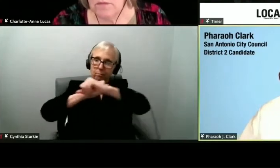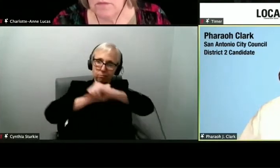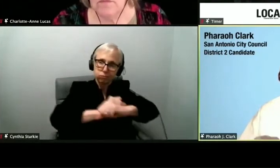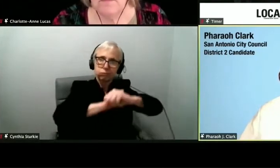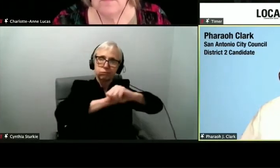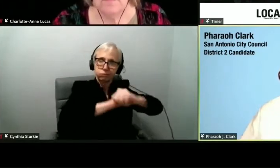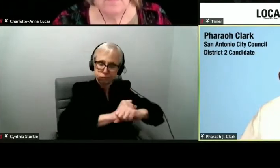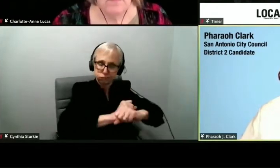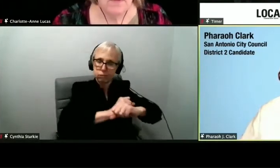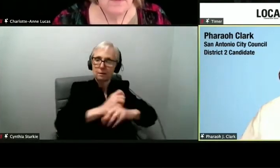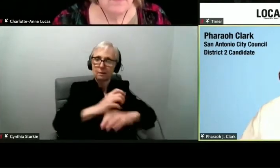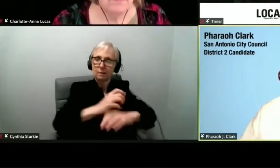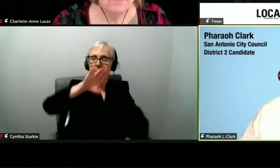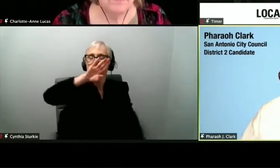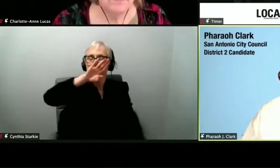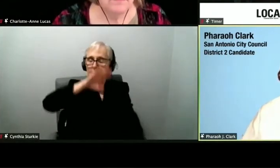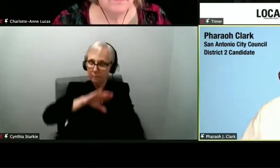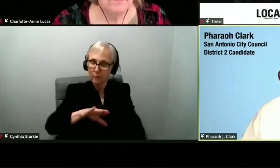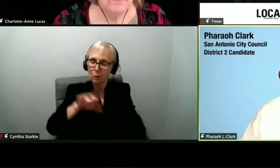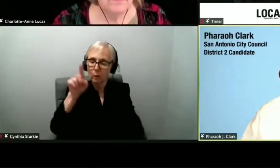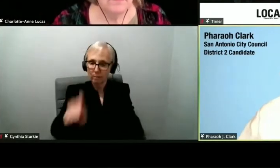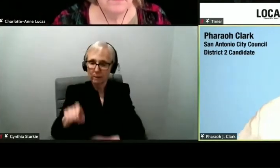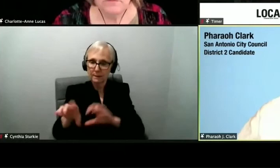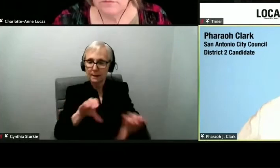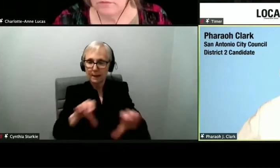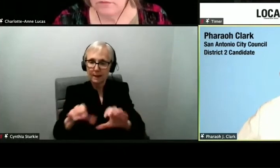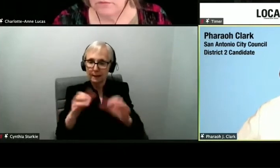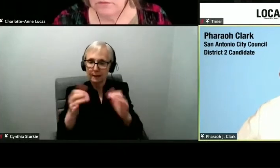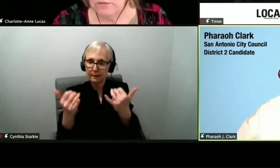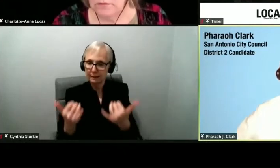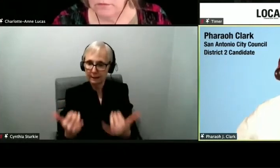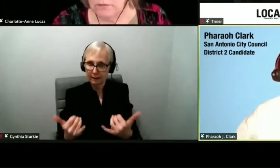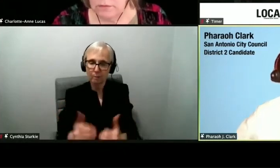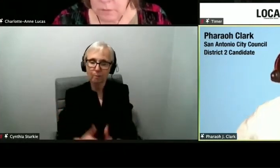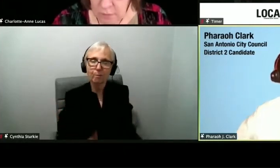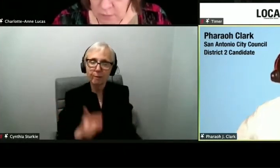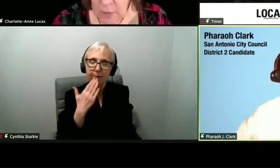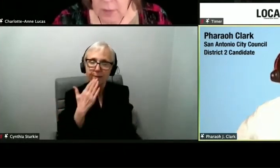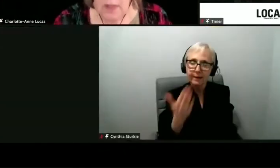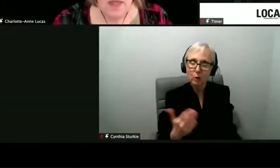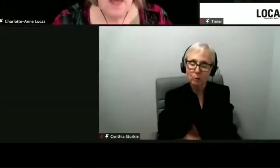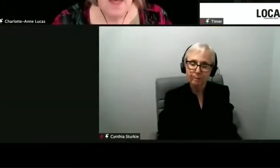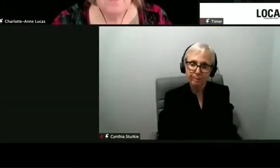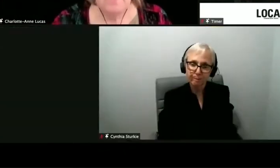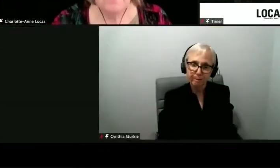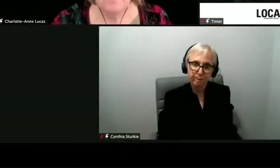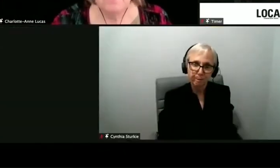way. We must act now if we want to ensure the safety of our community. Thank you.